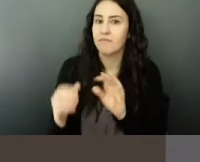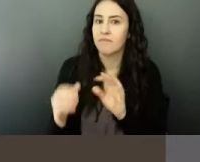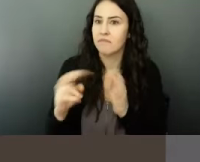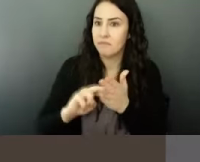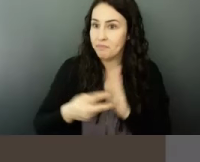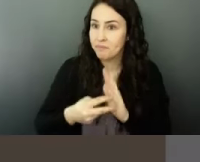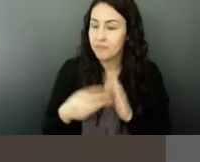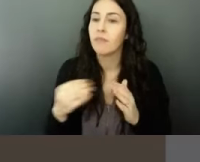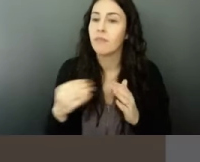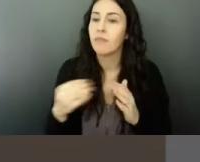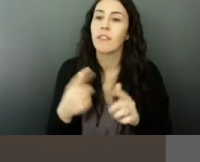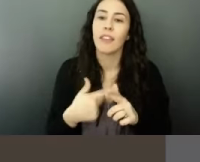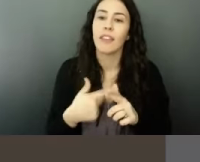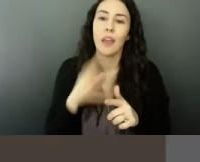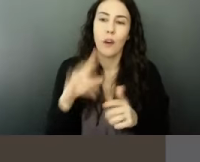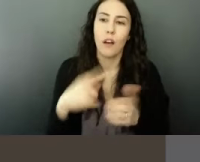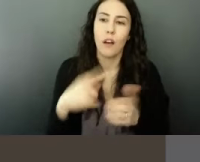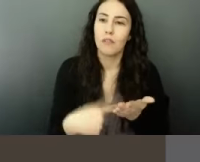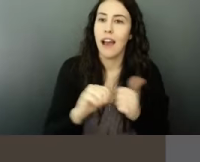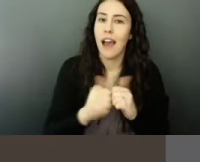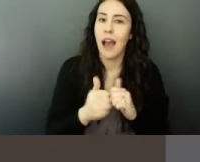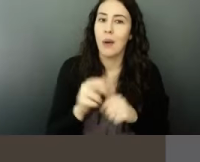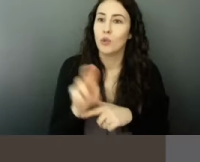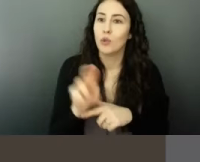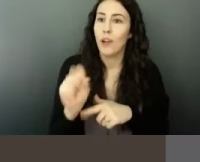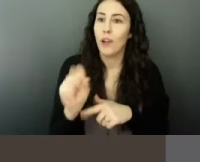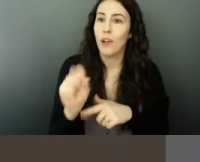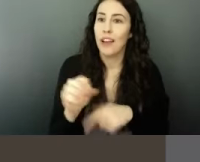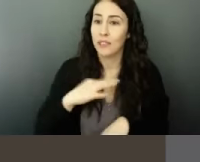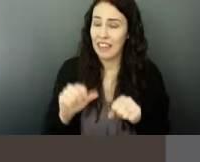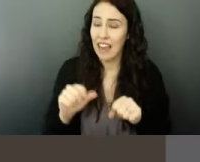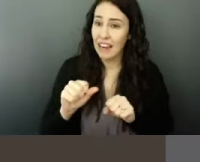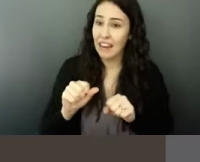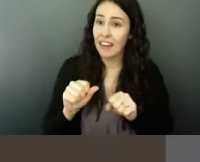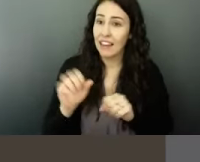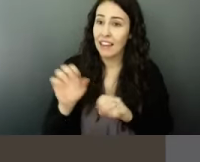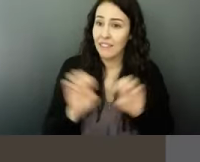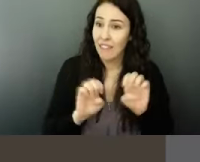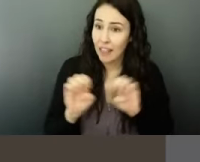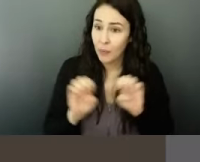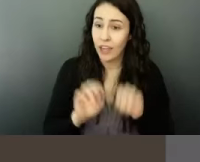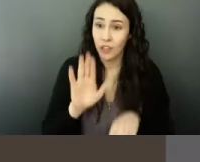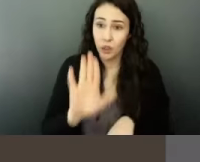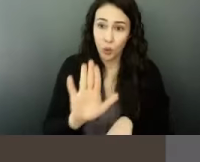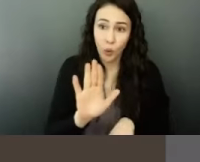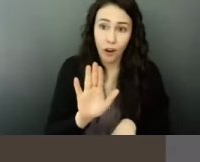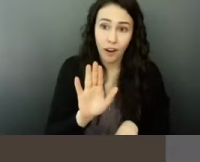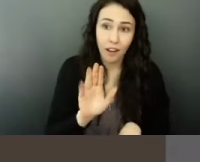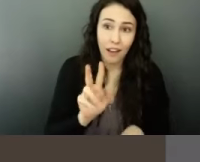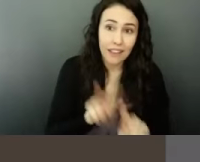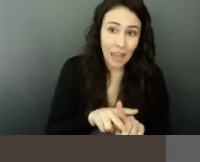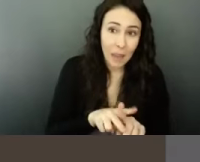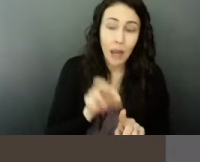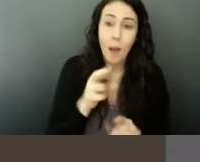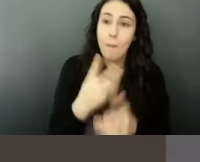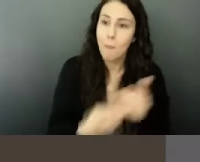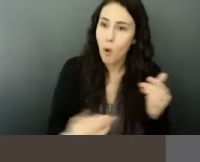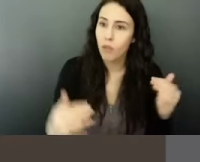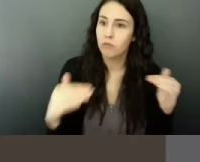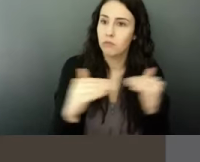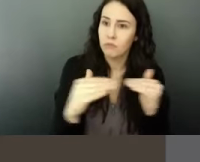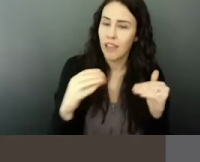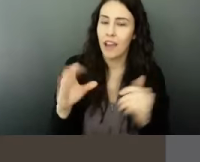as faculty can evaluate, is your assignment or your assignments both equitable and culturally relevant in terms